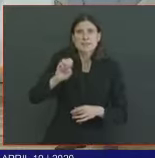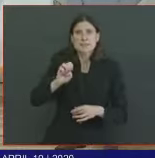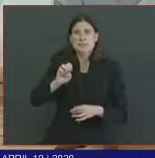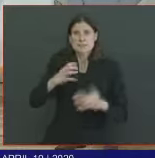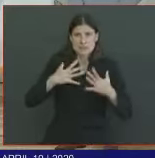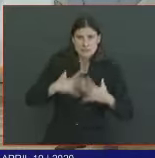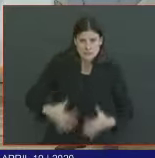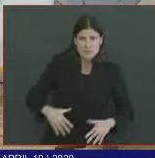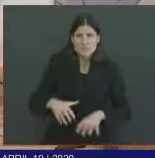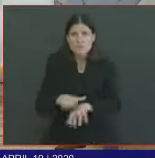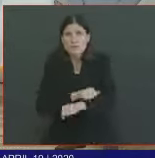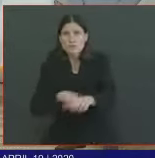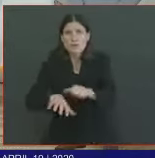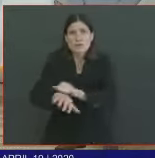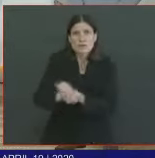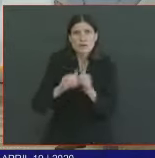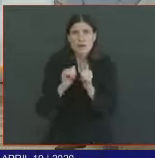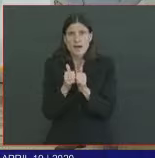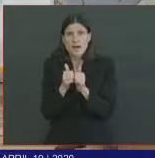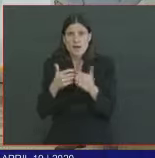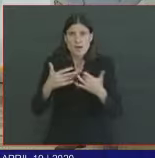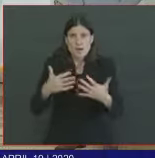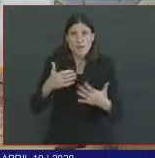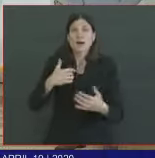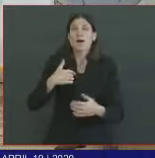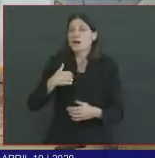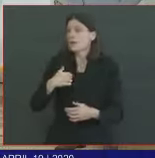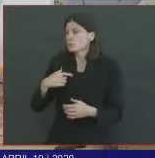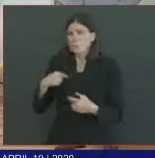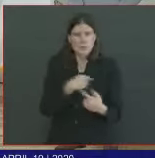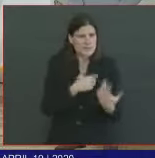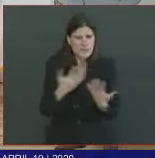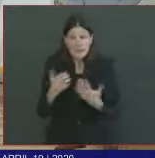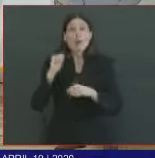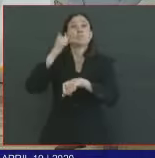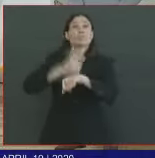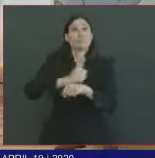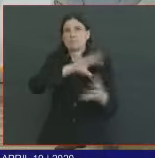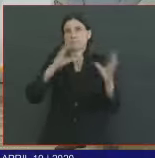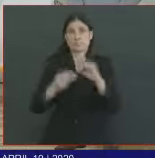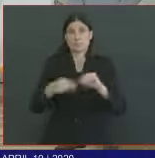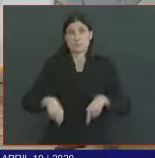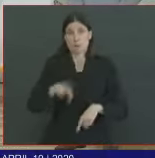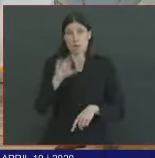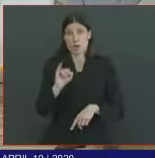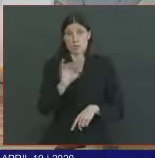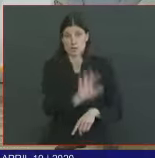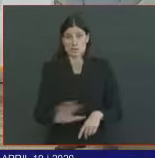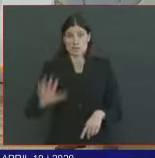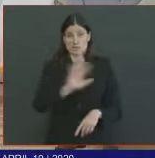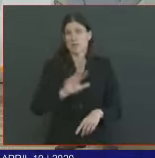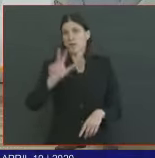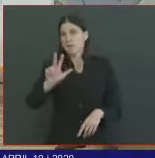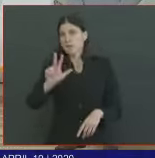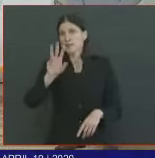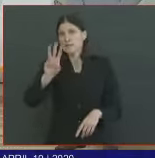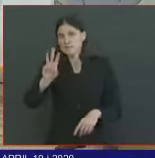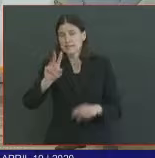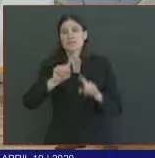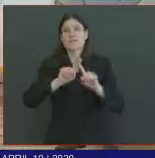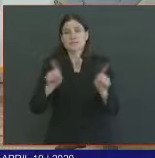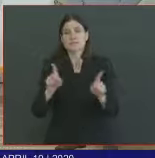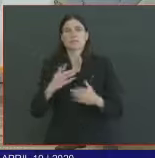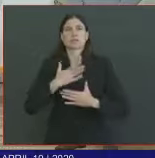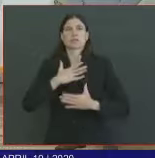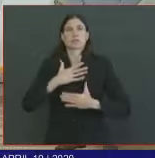respiratory clinics in Rhode Island, and about 23 of those clinics will see patients from any practice at all. And these are in addition to